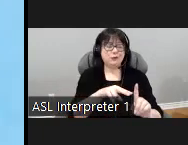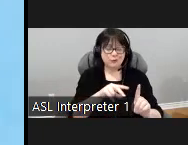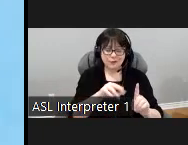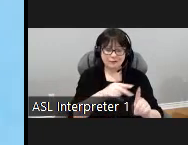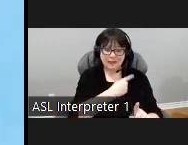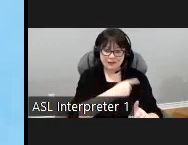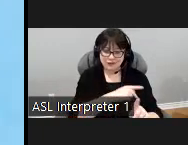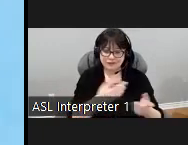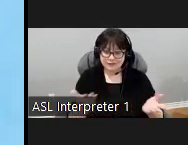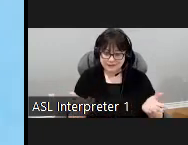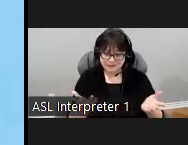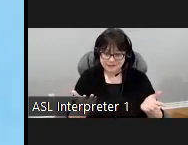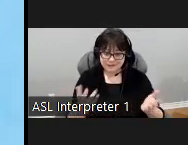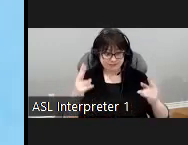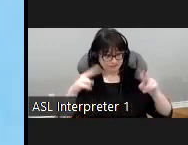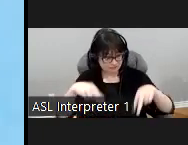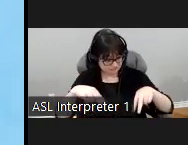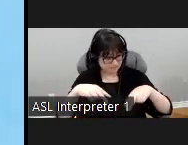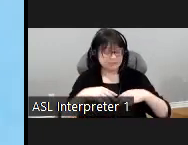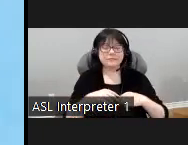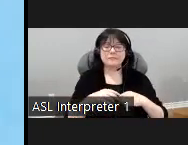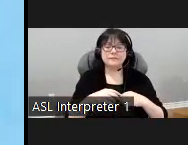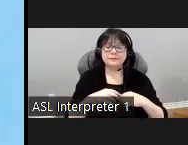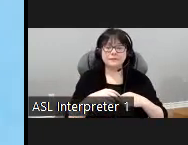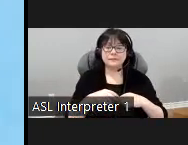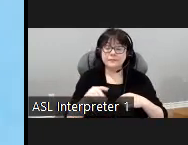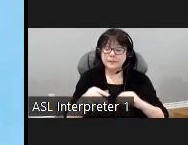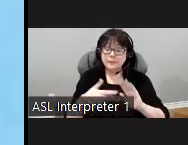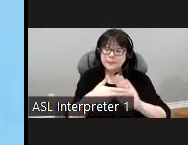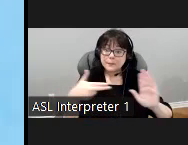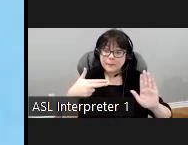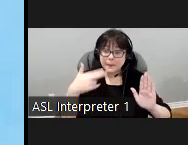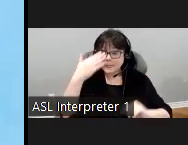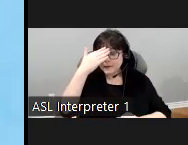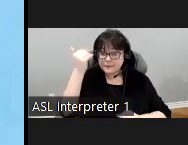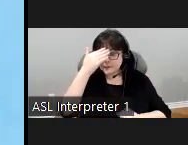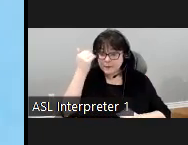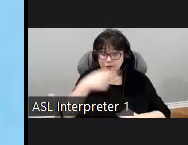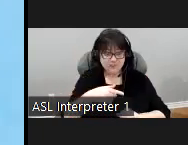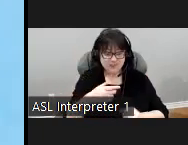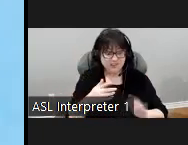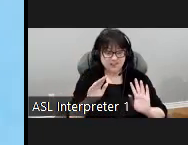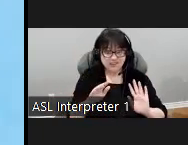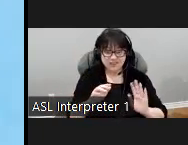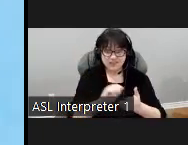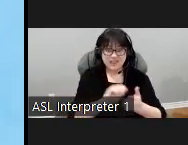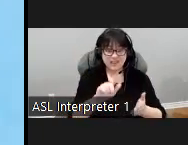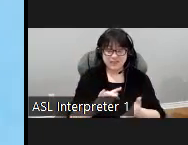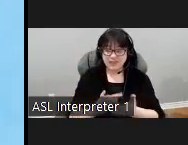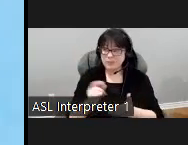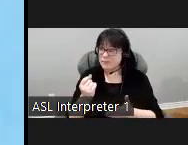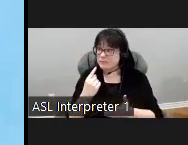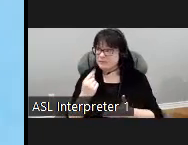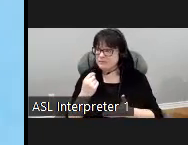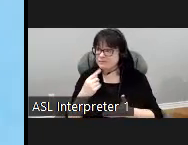And what does the dementia diagnosis mean? Does it just a matter of taking your pills, like, Pat's asking some questions